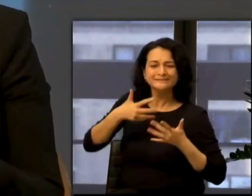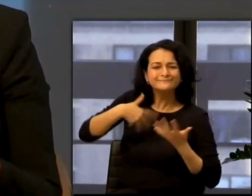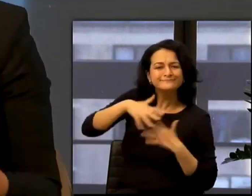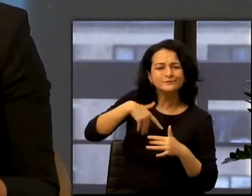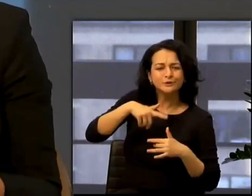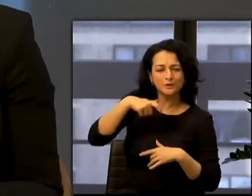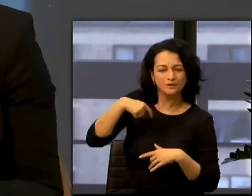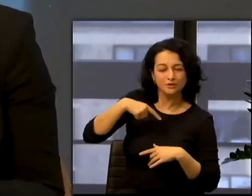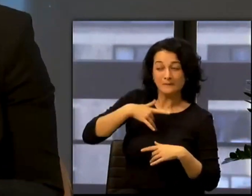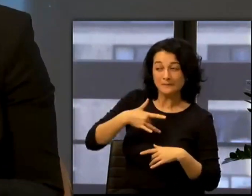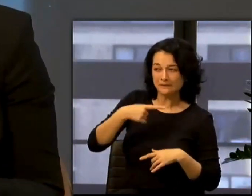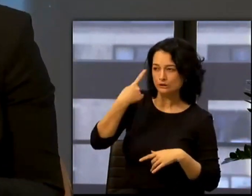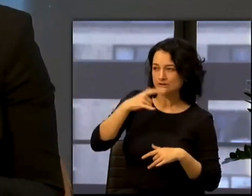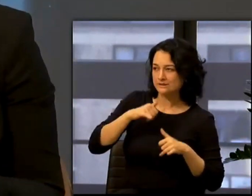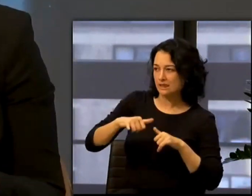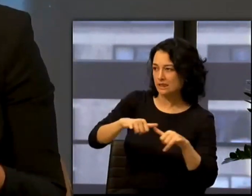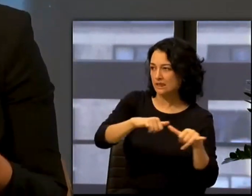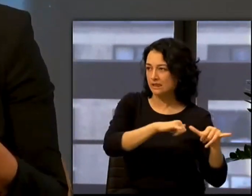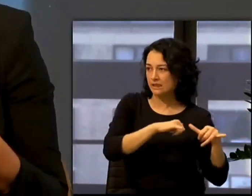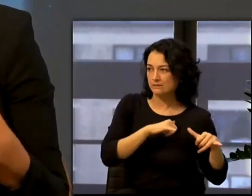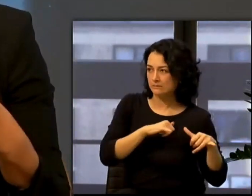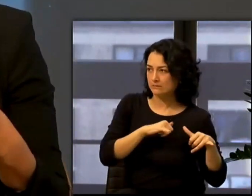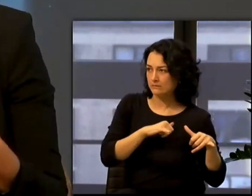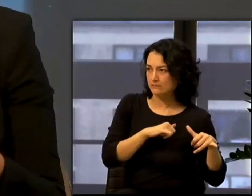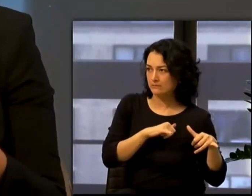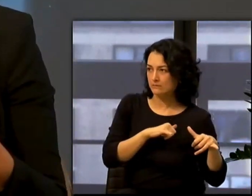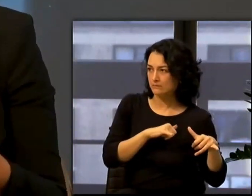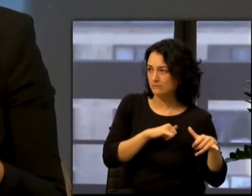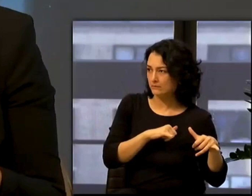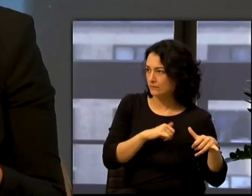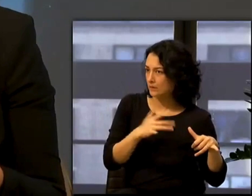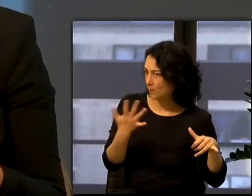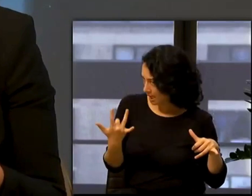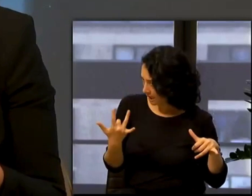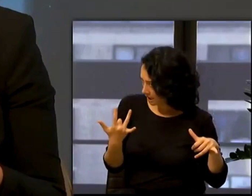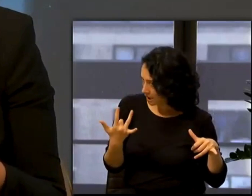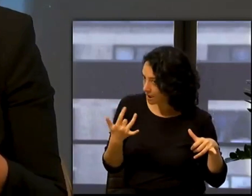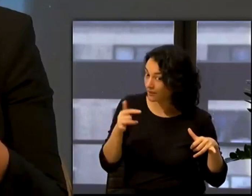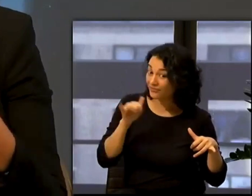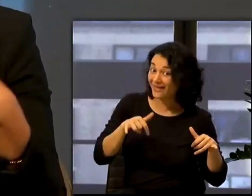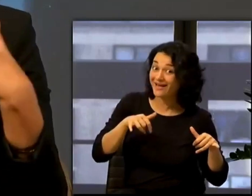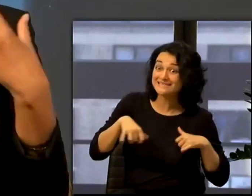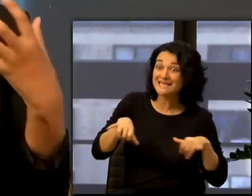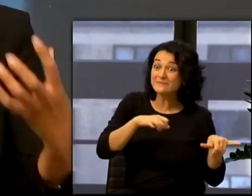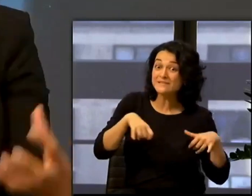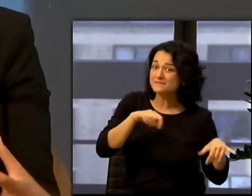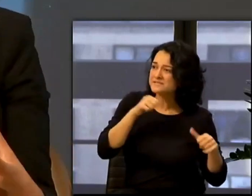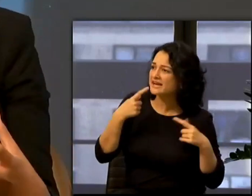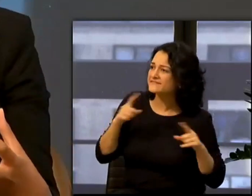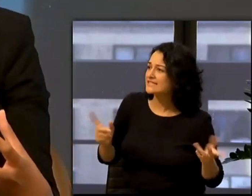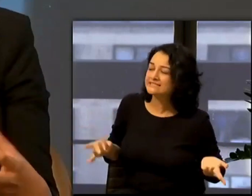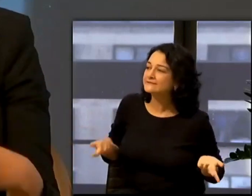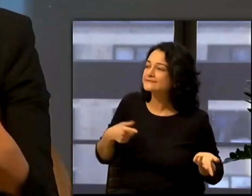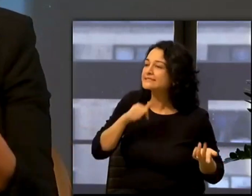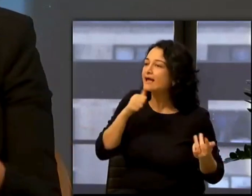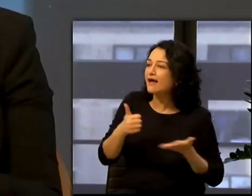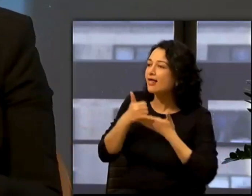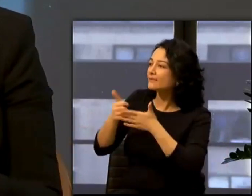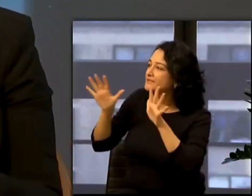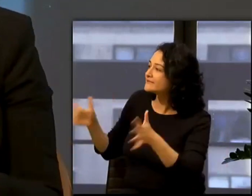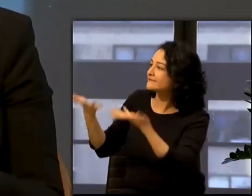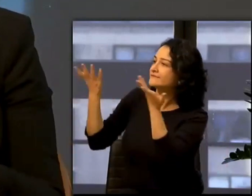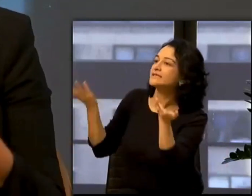it's not really an effective way to, diversify the talent pipeline, as it were, or to bring different constituents to the